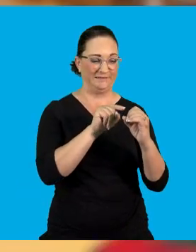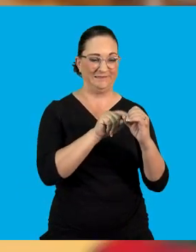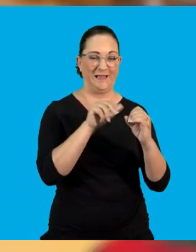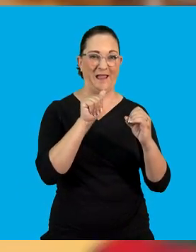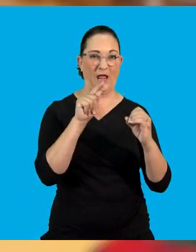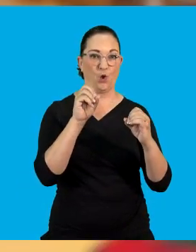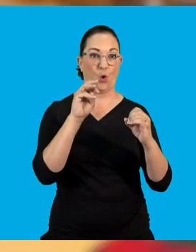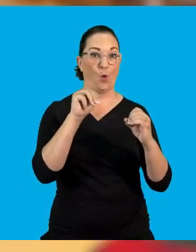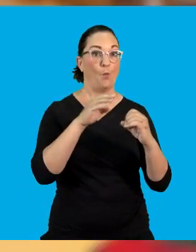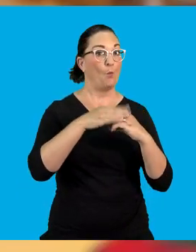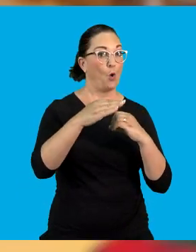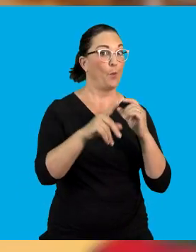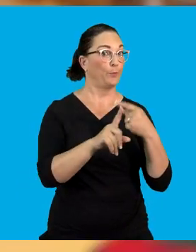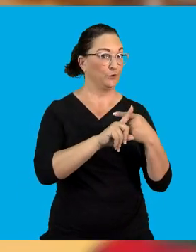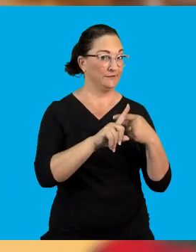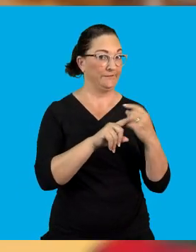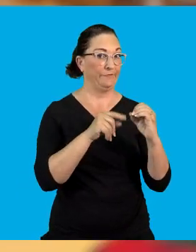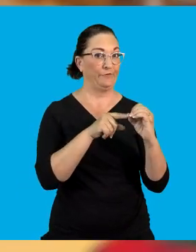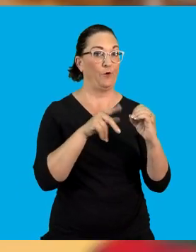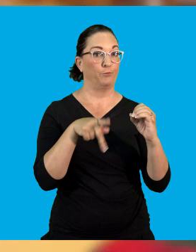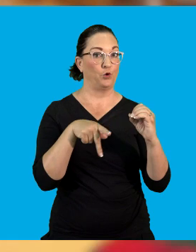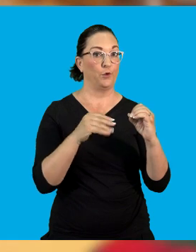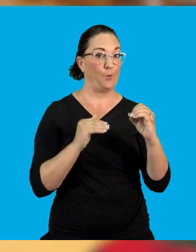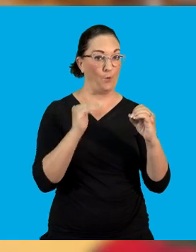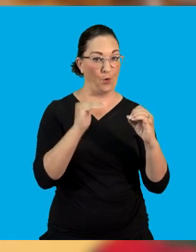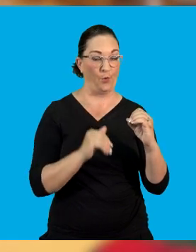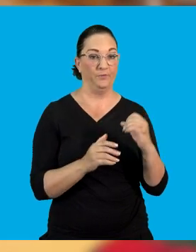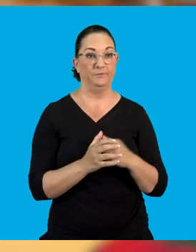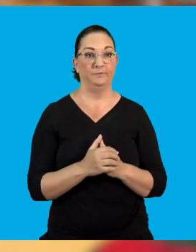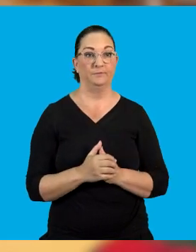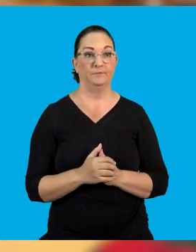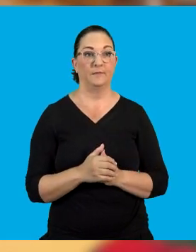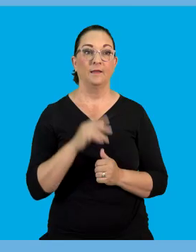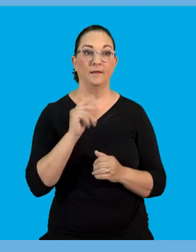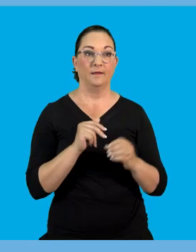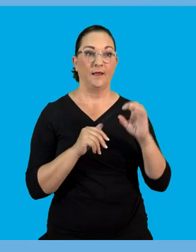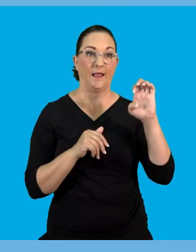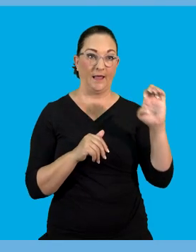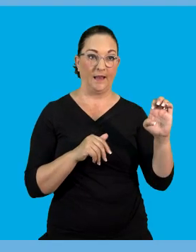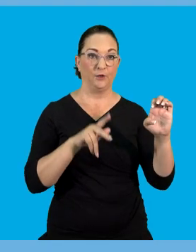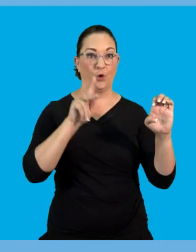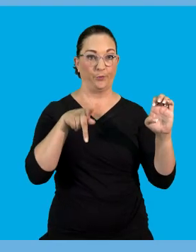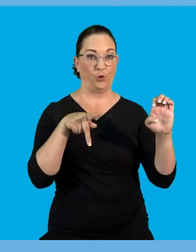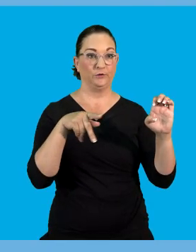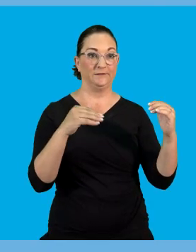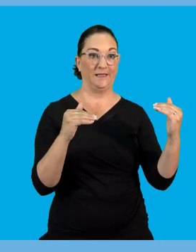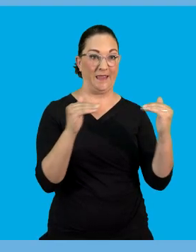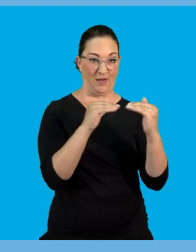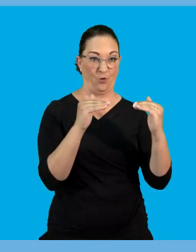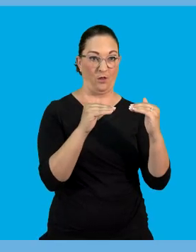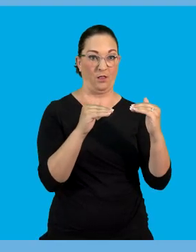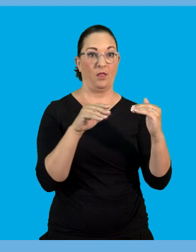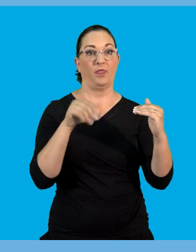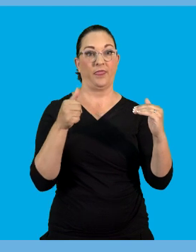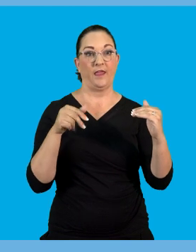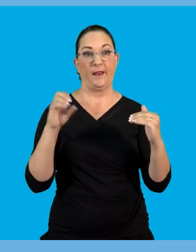overall charge of that atom is going to be a positive charge. Just to recap, if the number of electrons and the number of protons are equal,